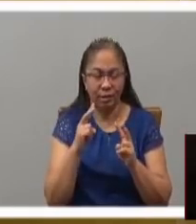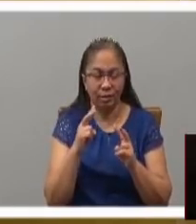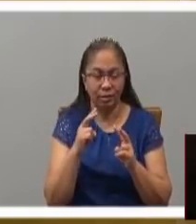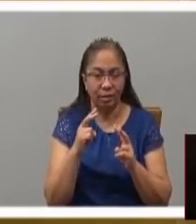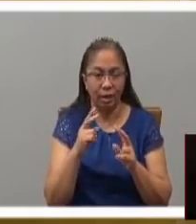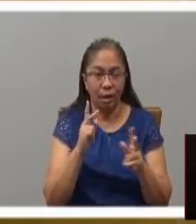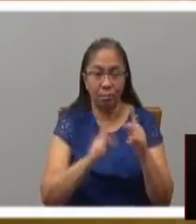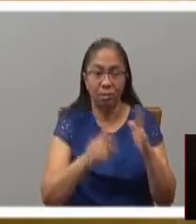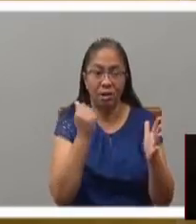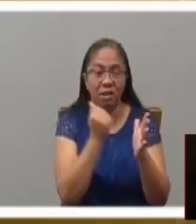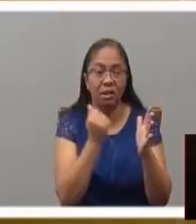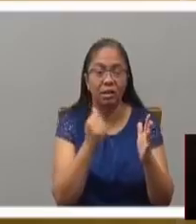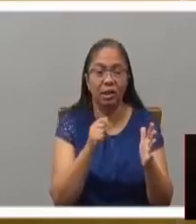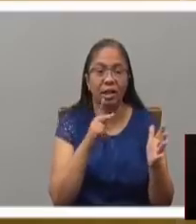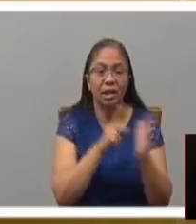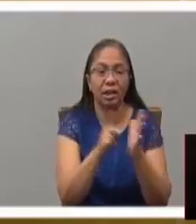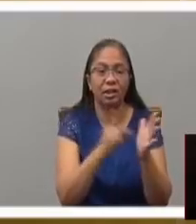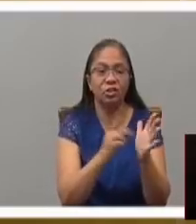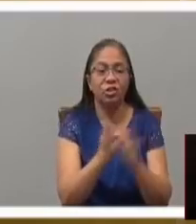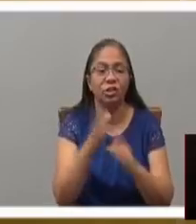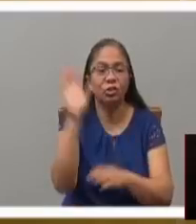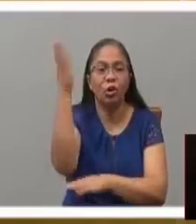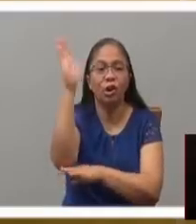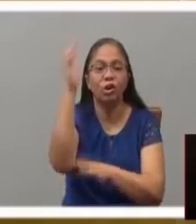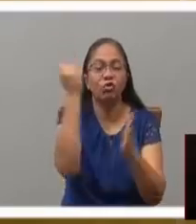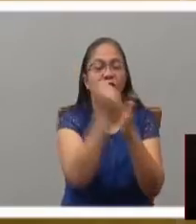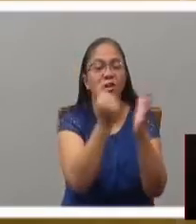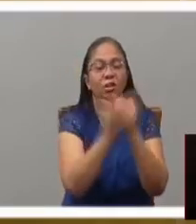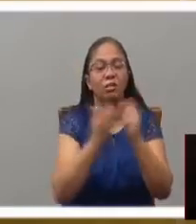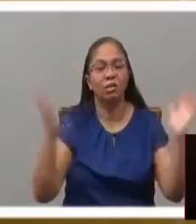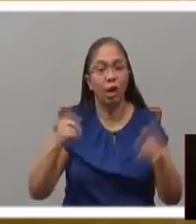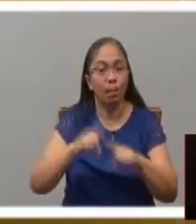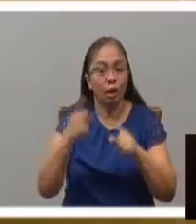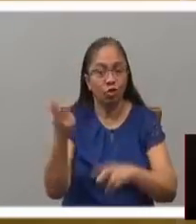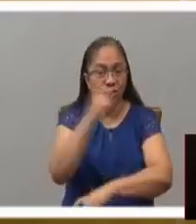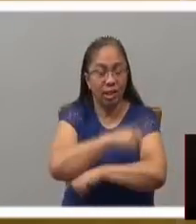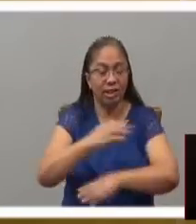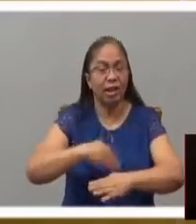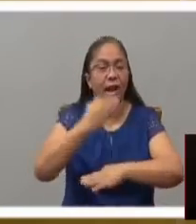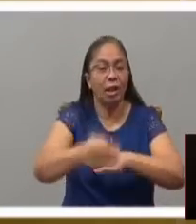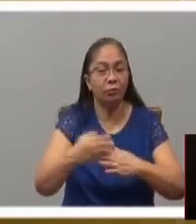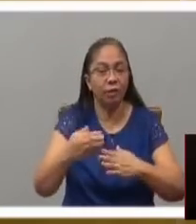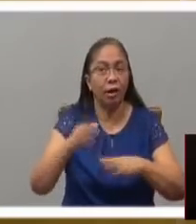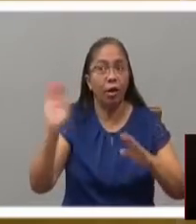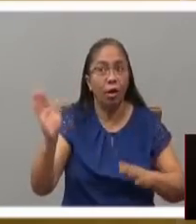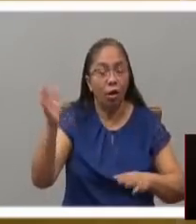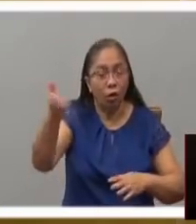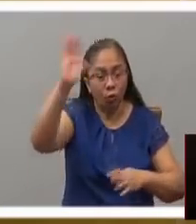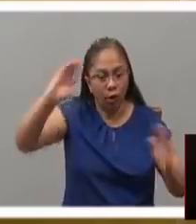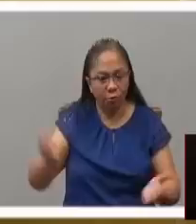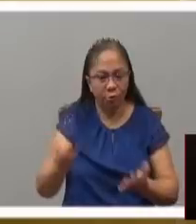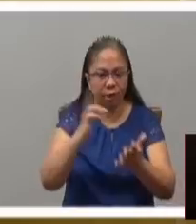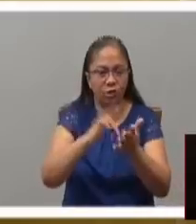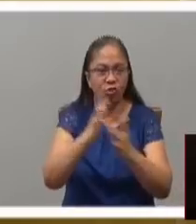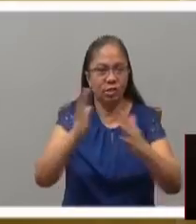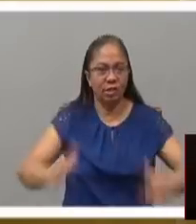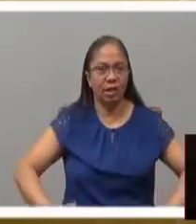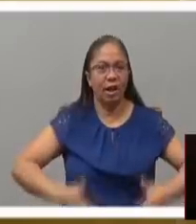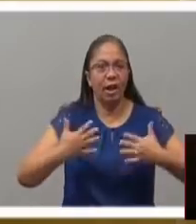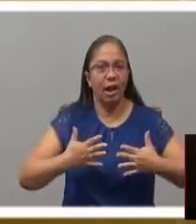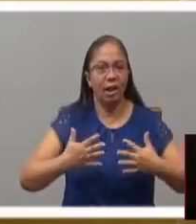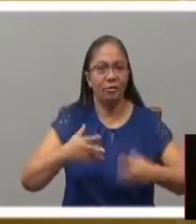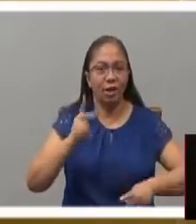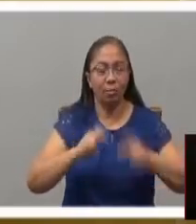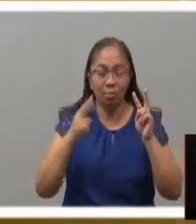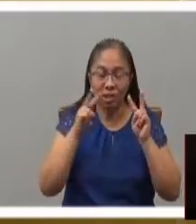him by hanging him on a tree. Yet 3 days afterwards, God raised him to life and allowed him to